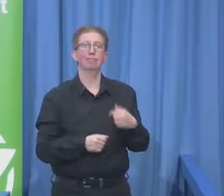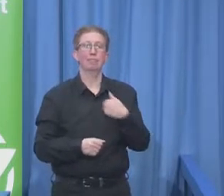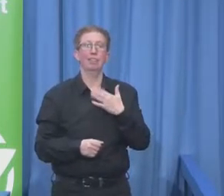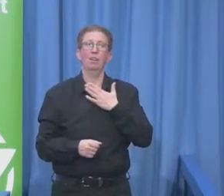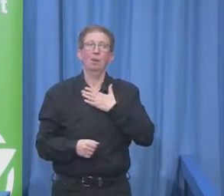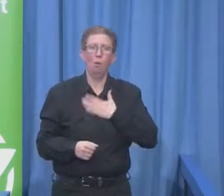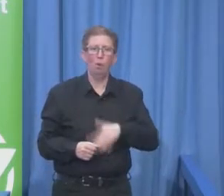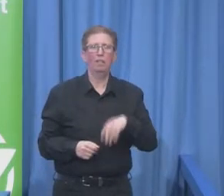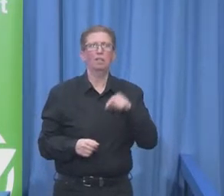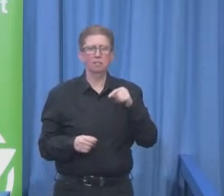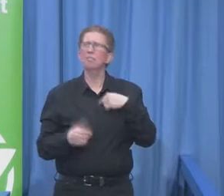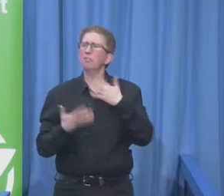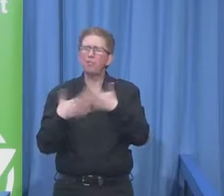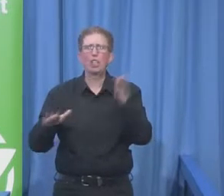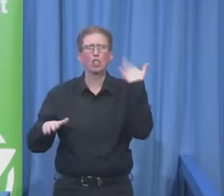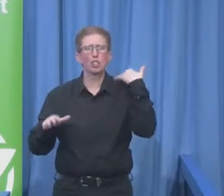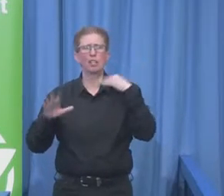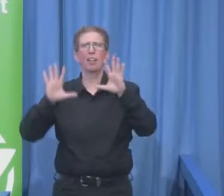of